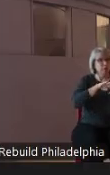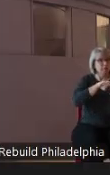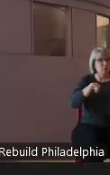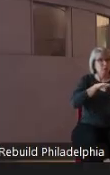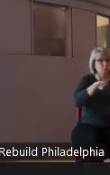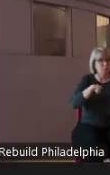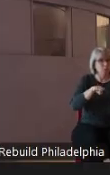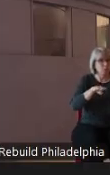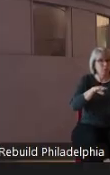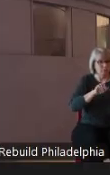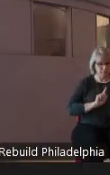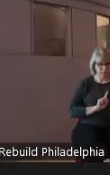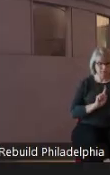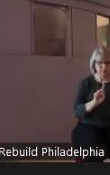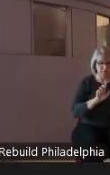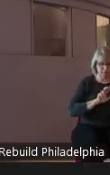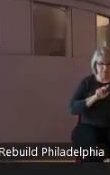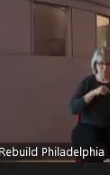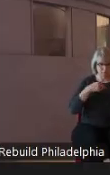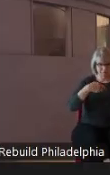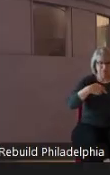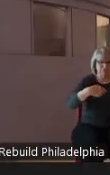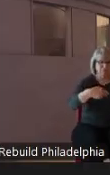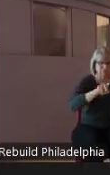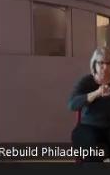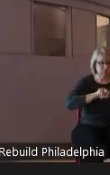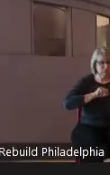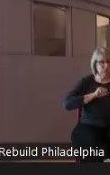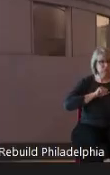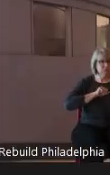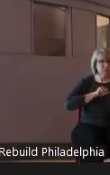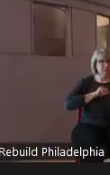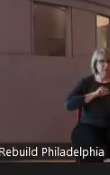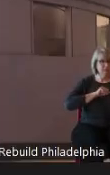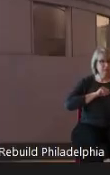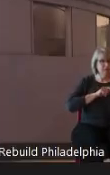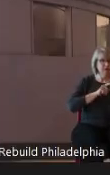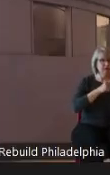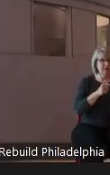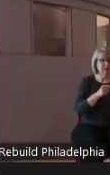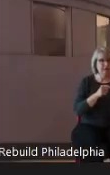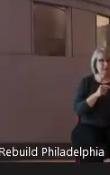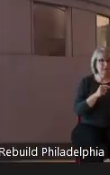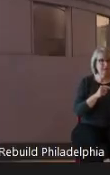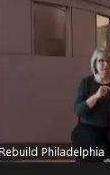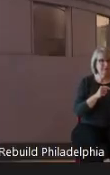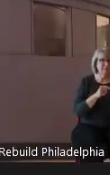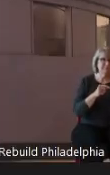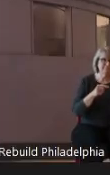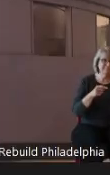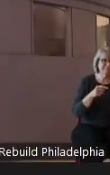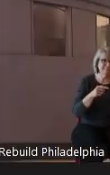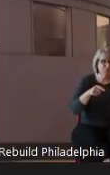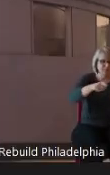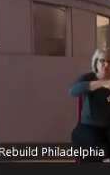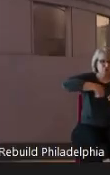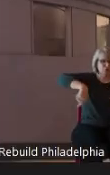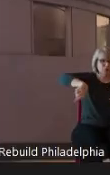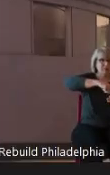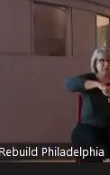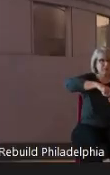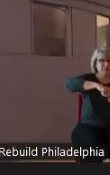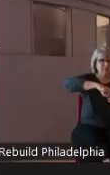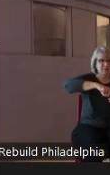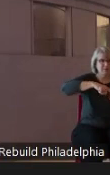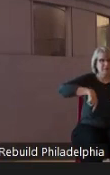and activity pool. And then swinging down to about 5 o'clock on the circle will be